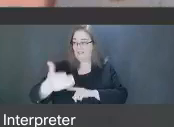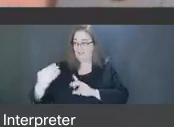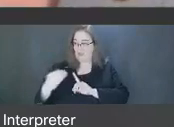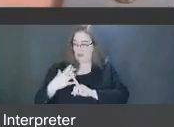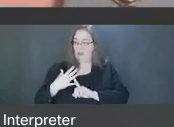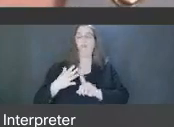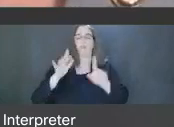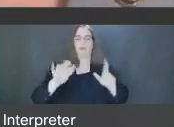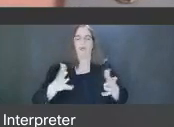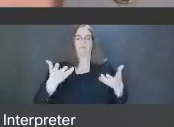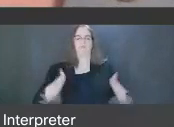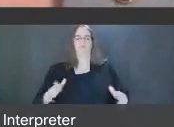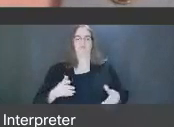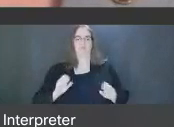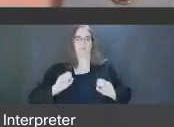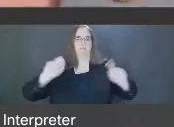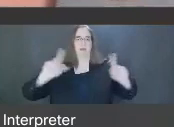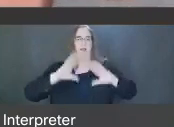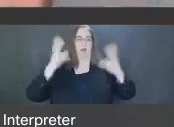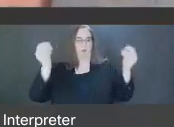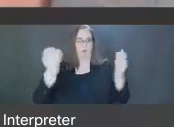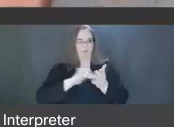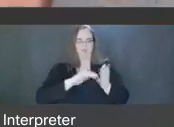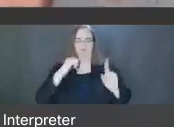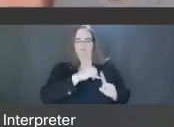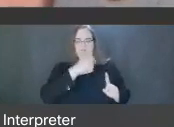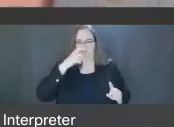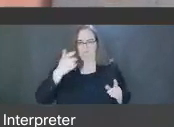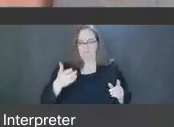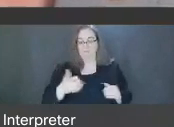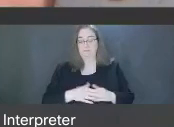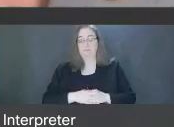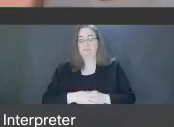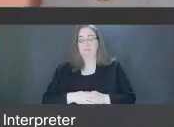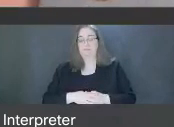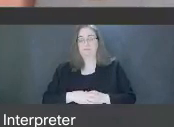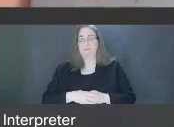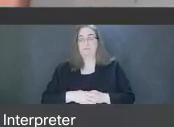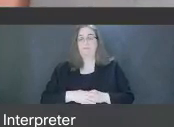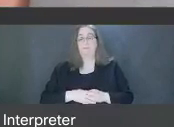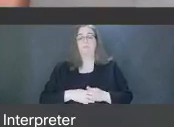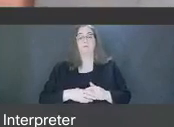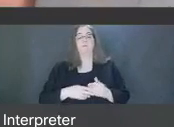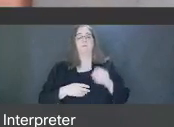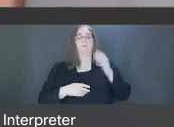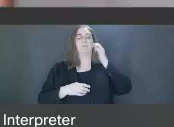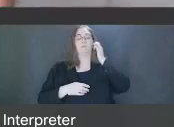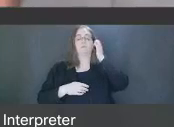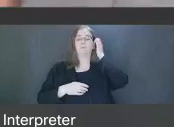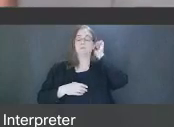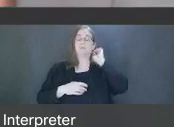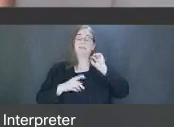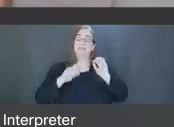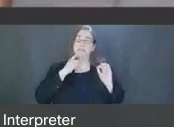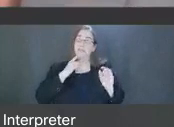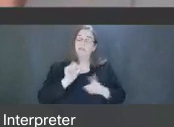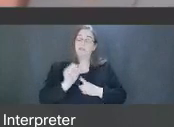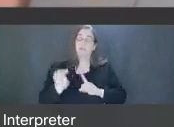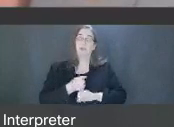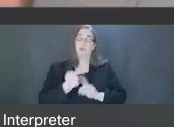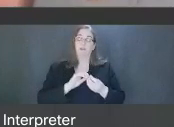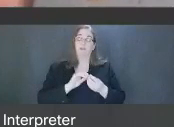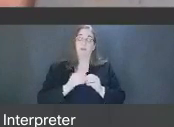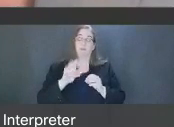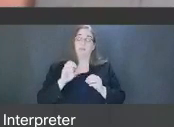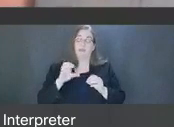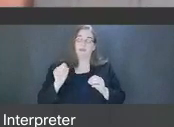So just again, another reminder that we are still in a serious situation in terms of the number of cases that we're experiencing here in